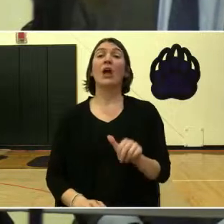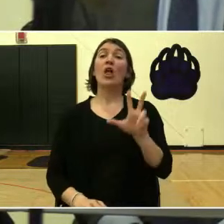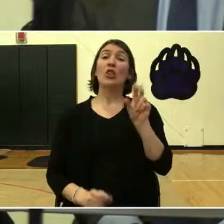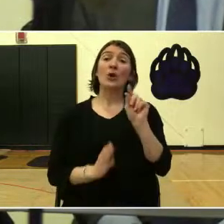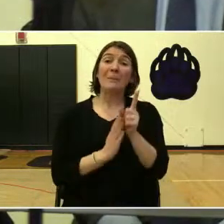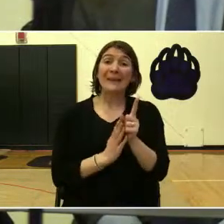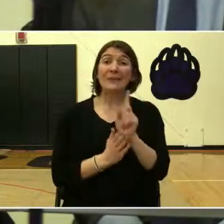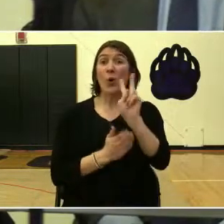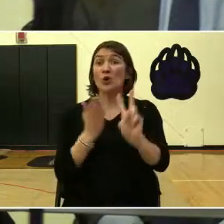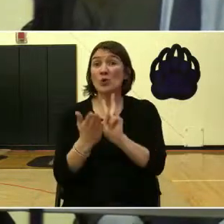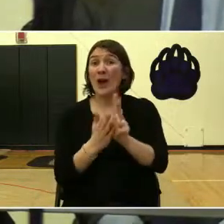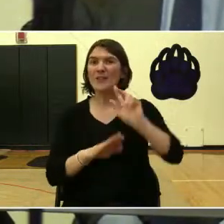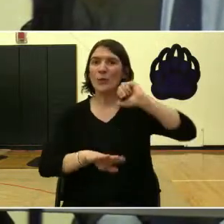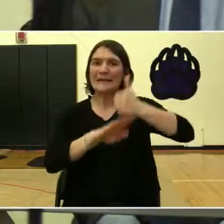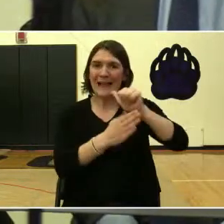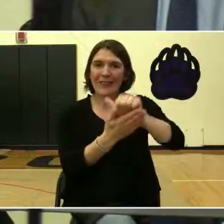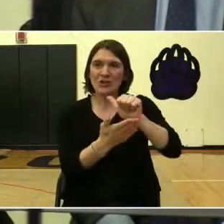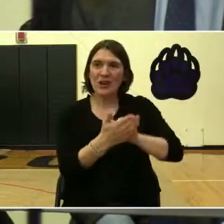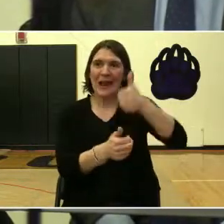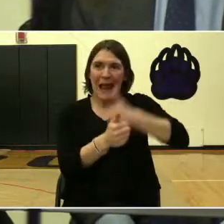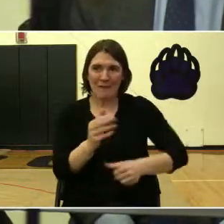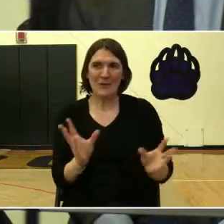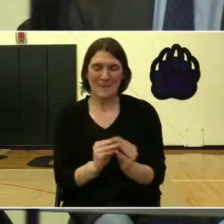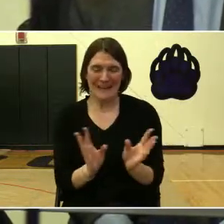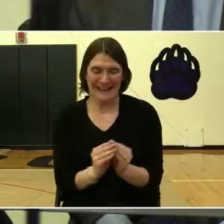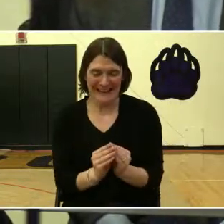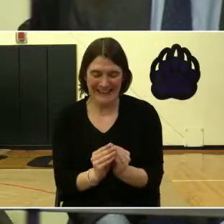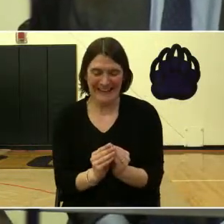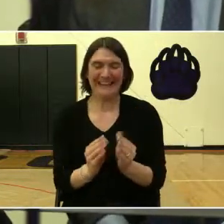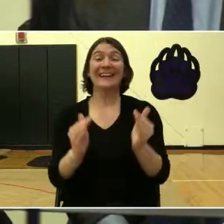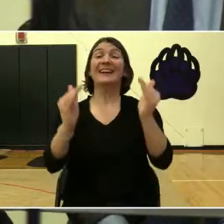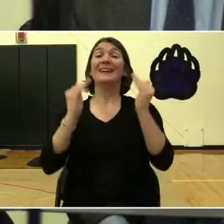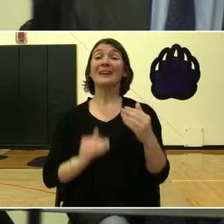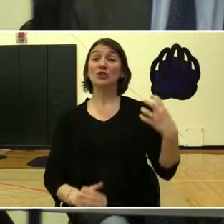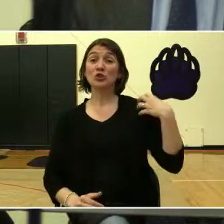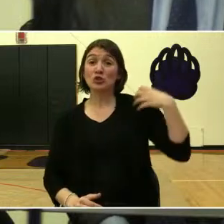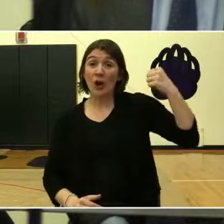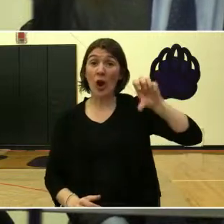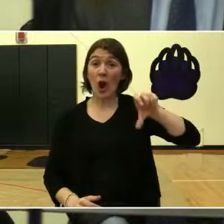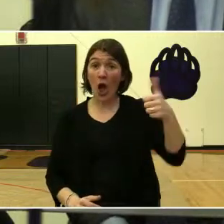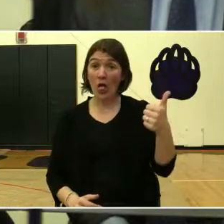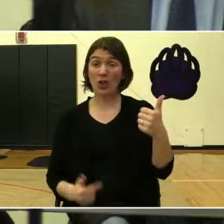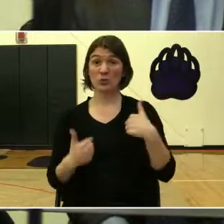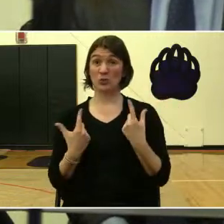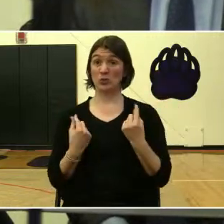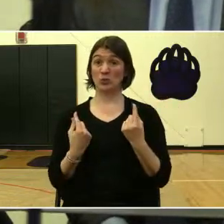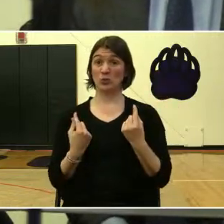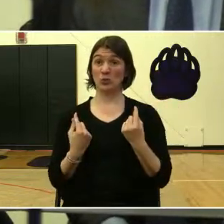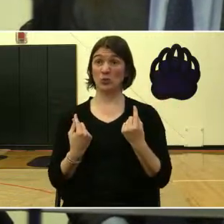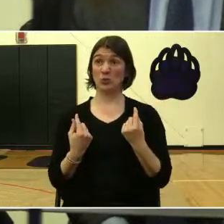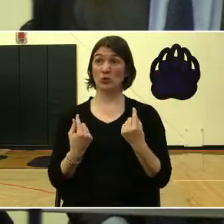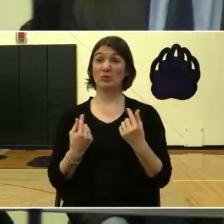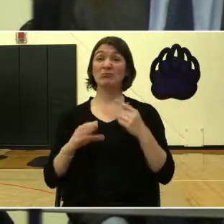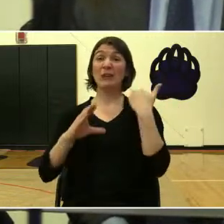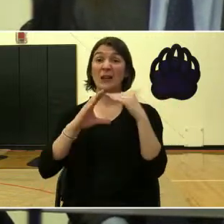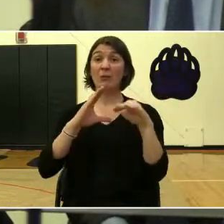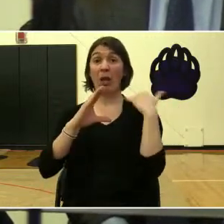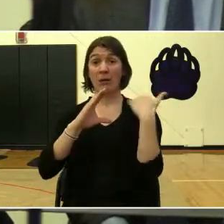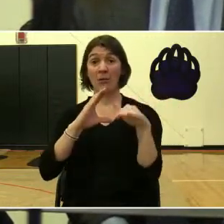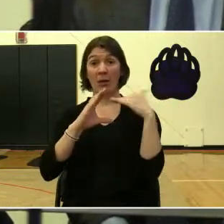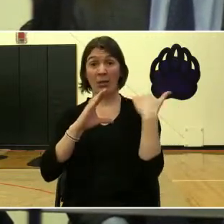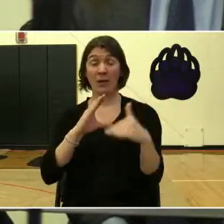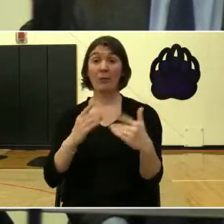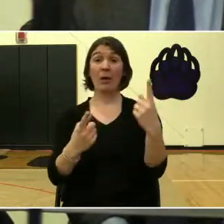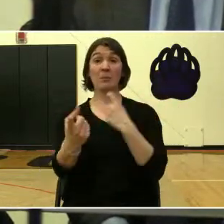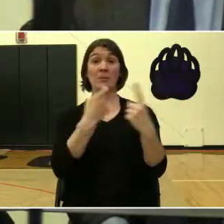depending on how much material there is uh and then as far as the chairperson goes it's a lot of answering emails and answering